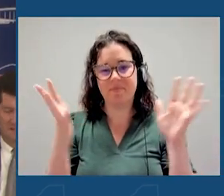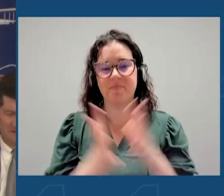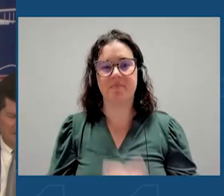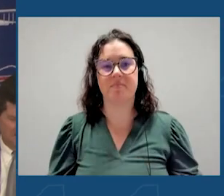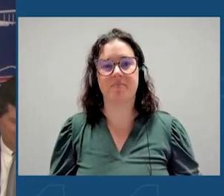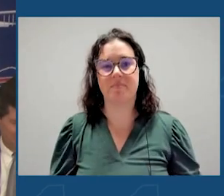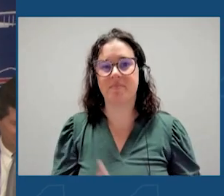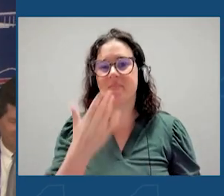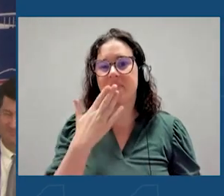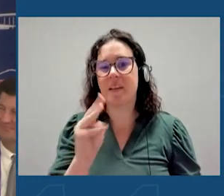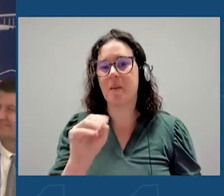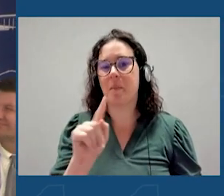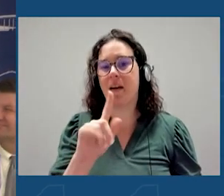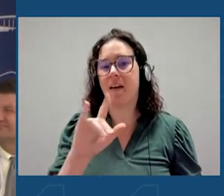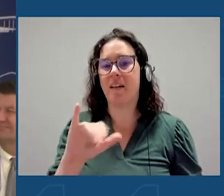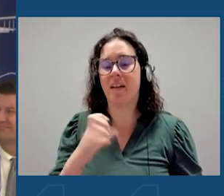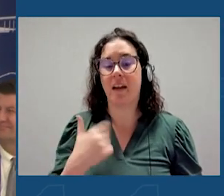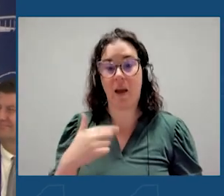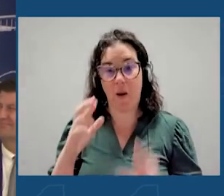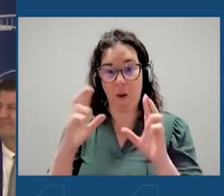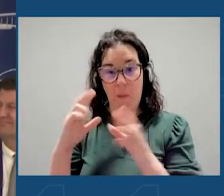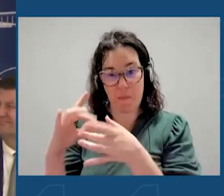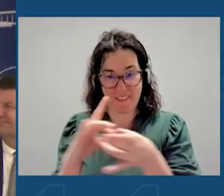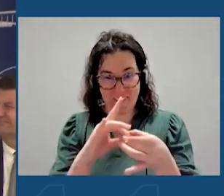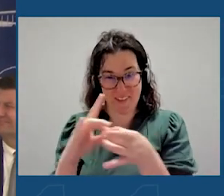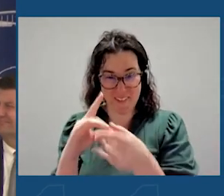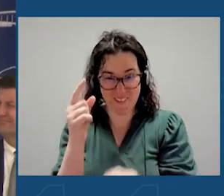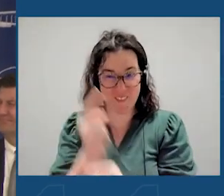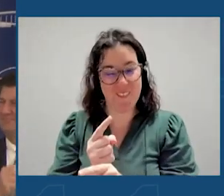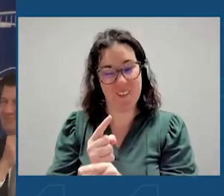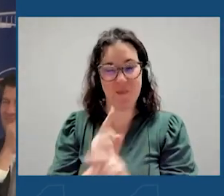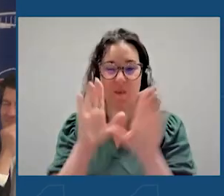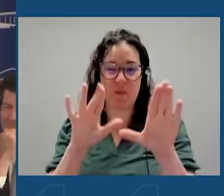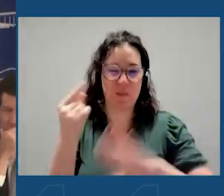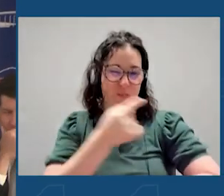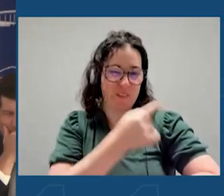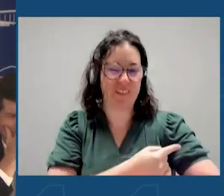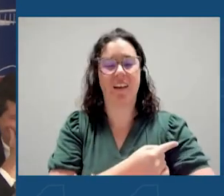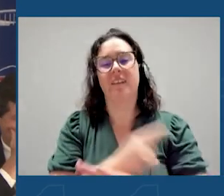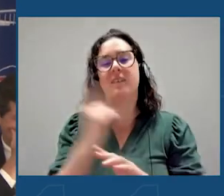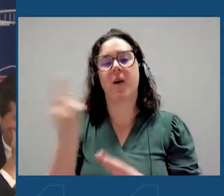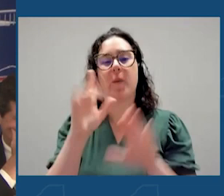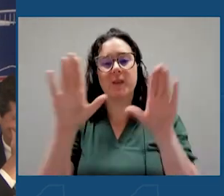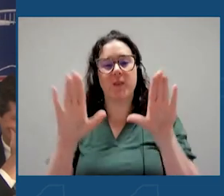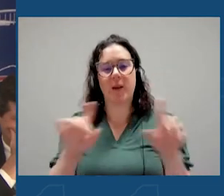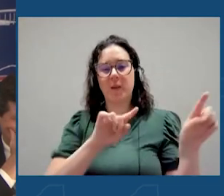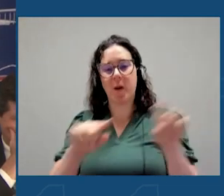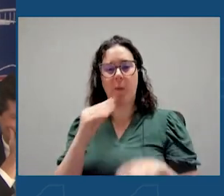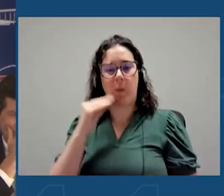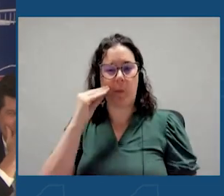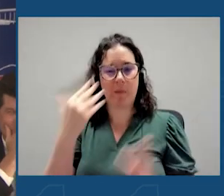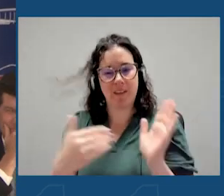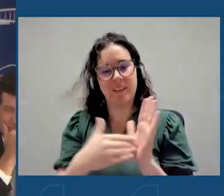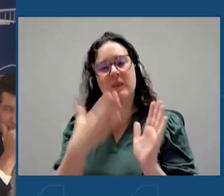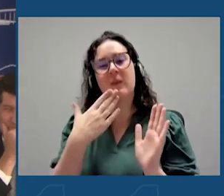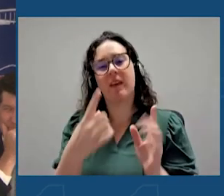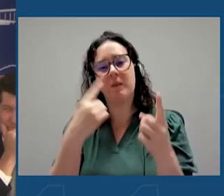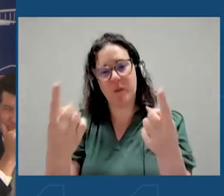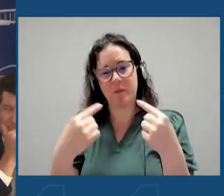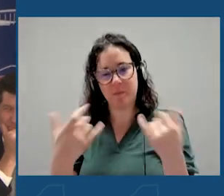Thank you, Maddie. I hope there is a connection to that. That would be a wonderful day, and it's always great to be home again. So thank you for having me